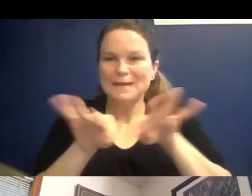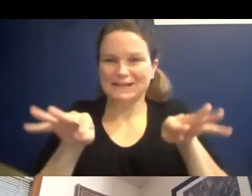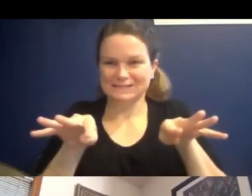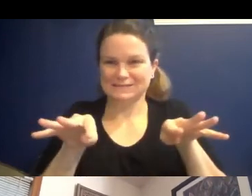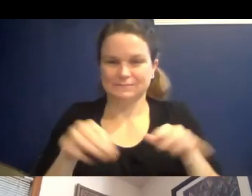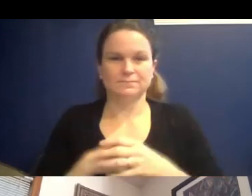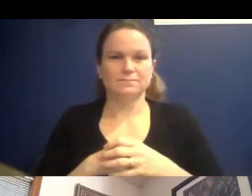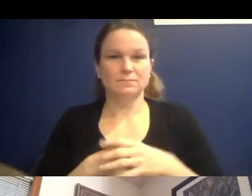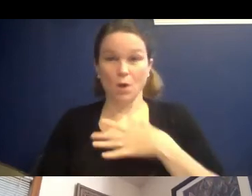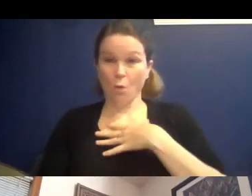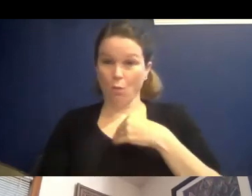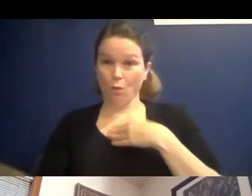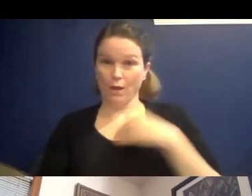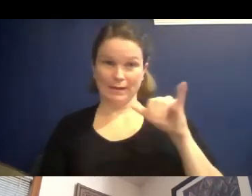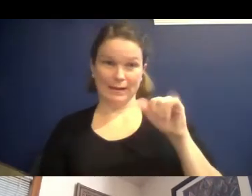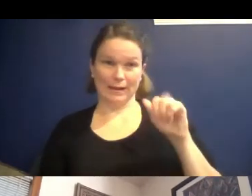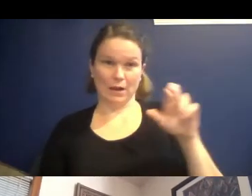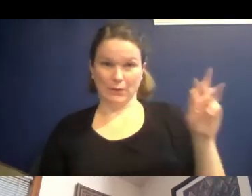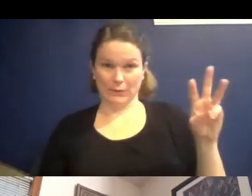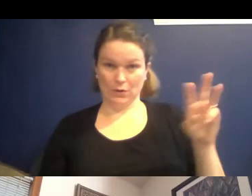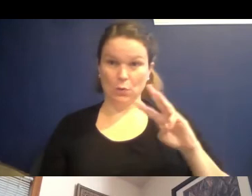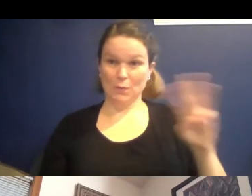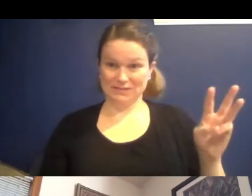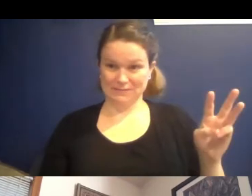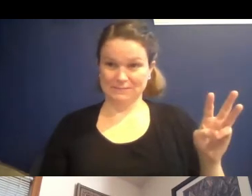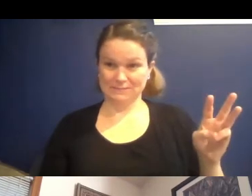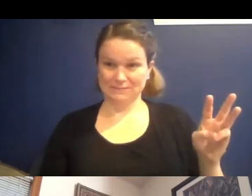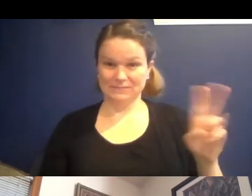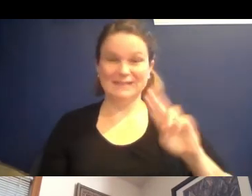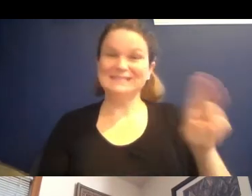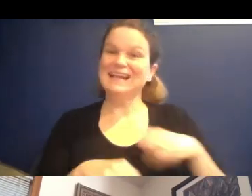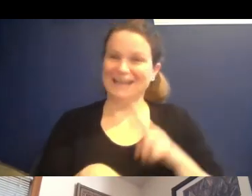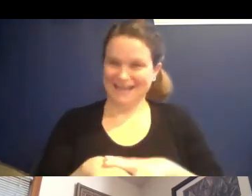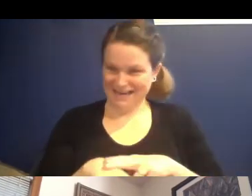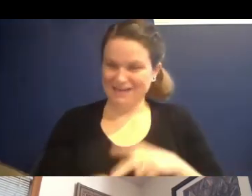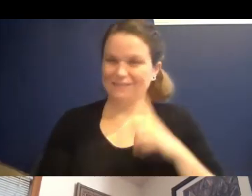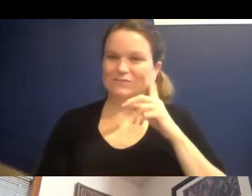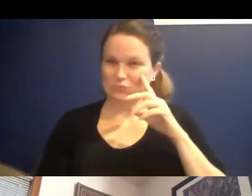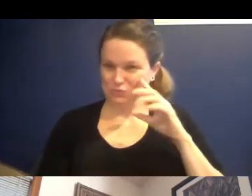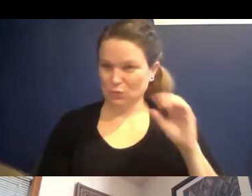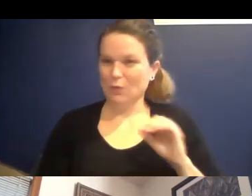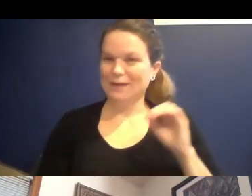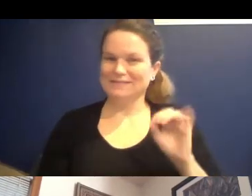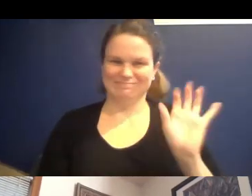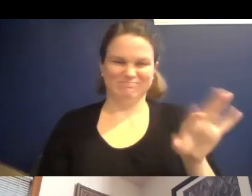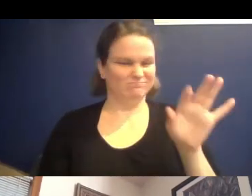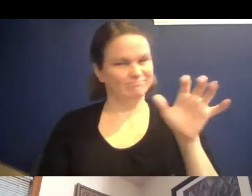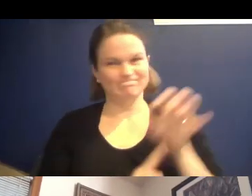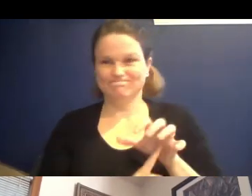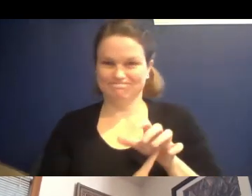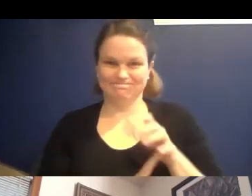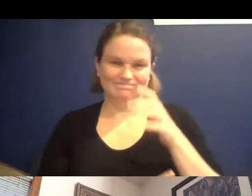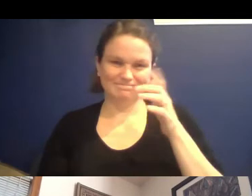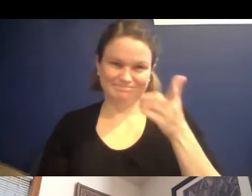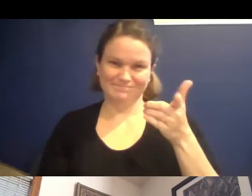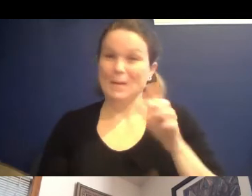The white yarrow, the western yarrow, is native to Oregon. And so that's a good one. The